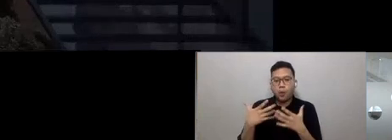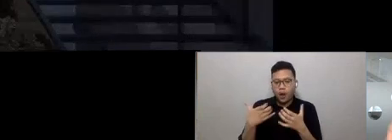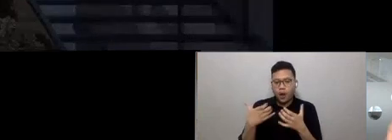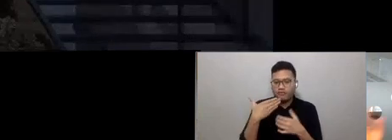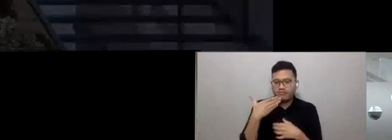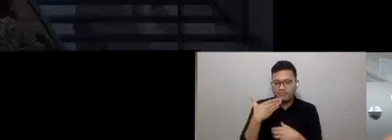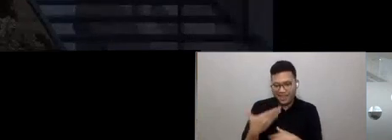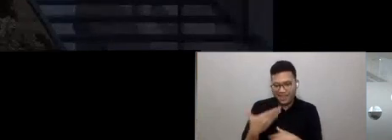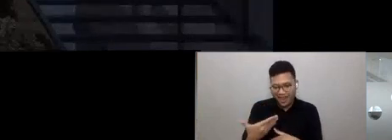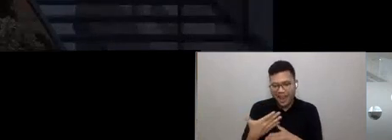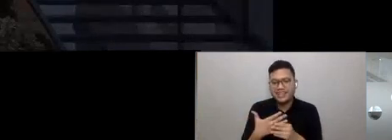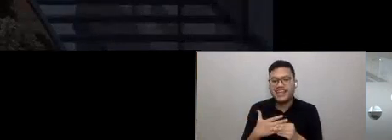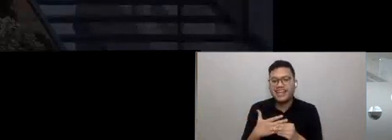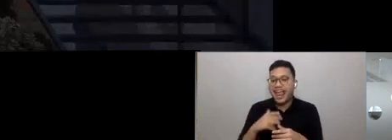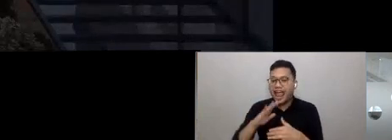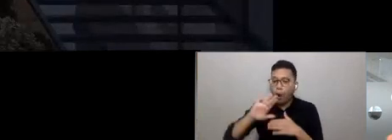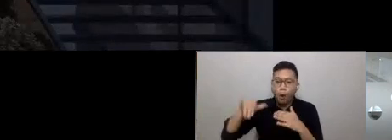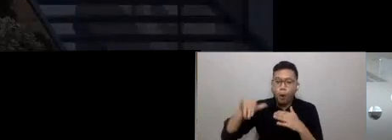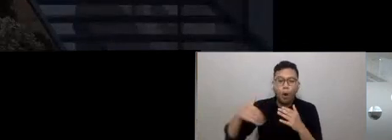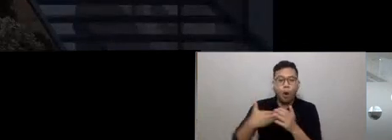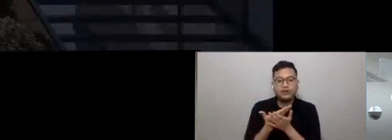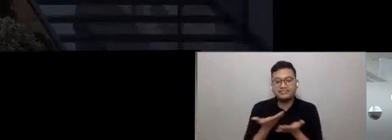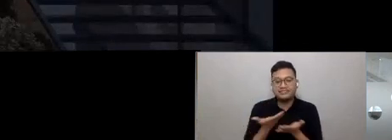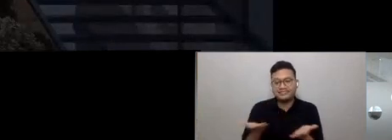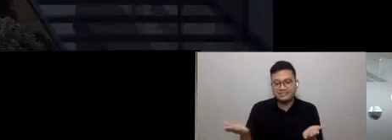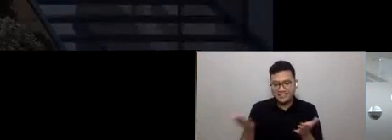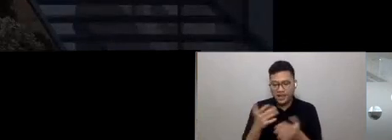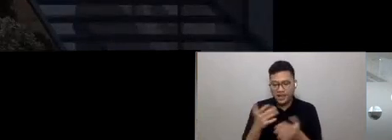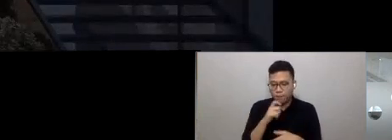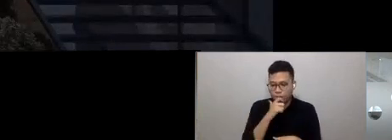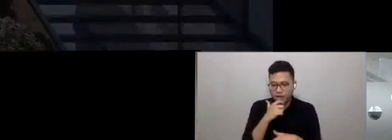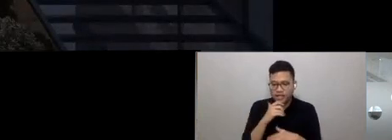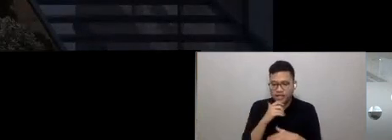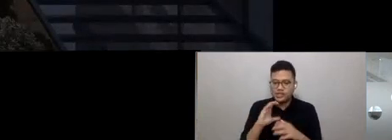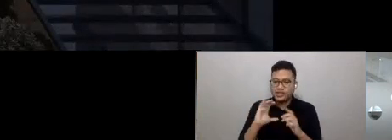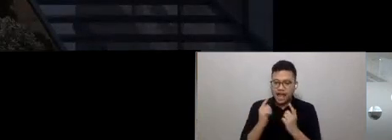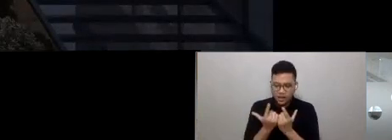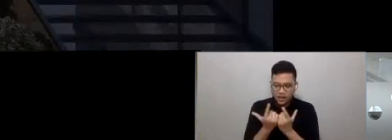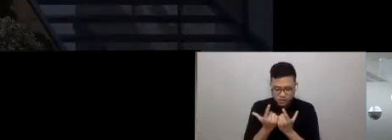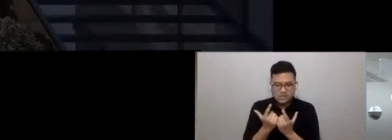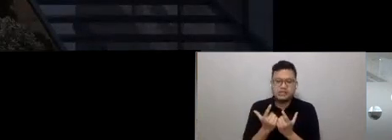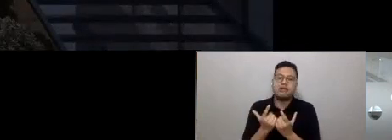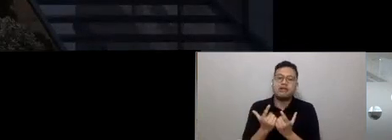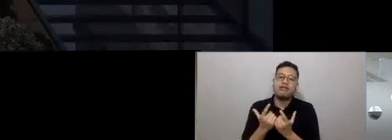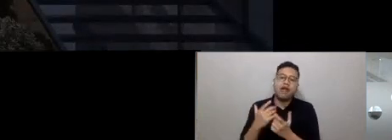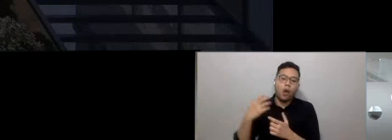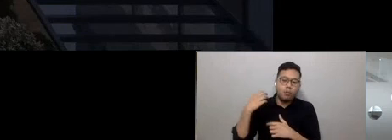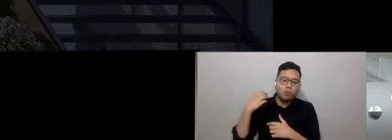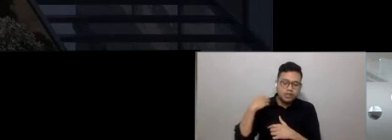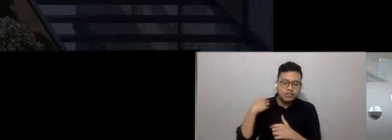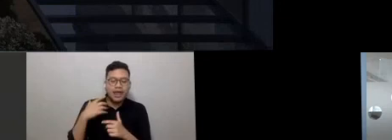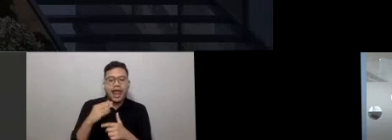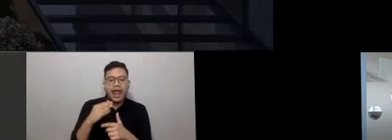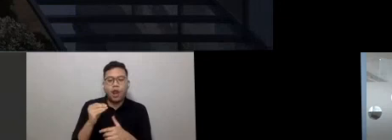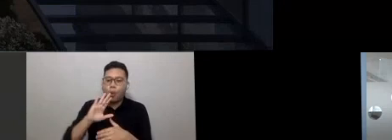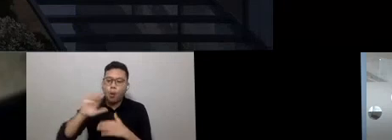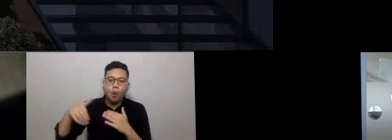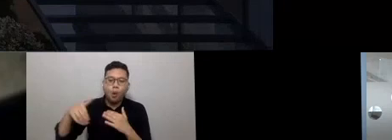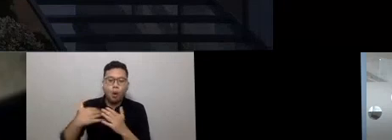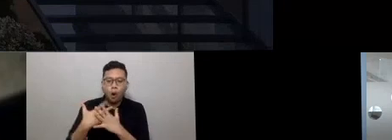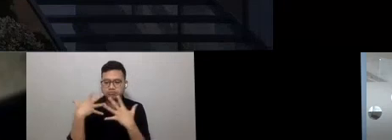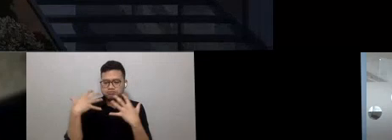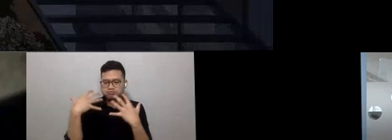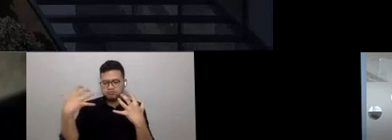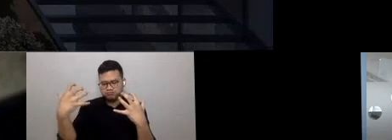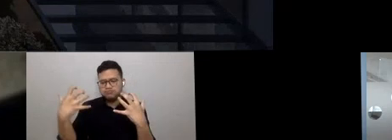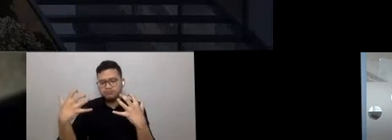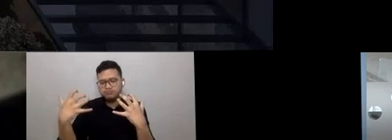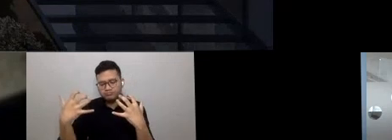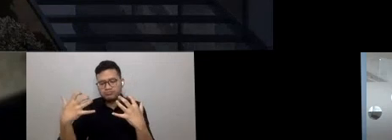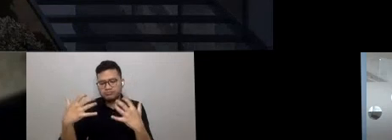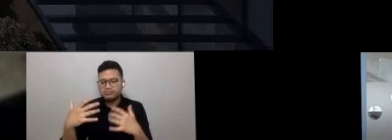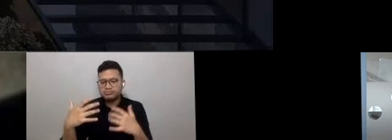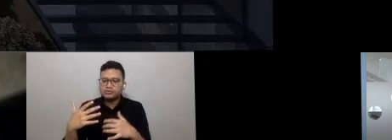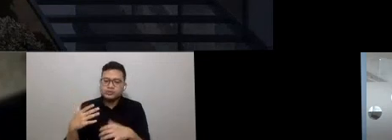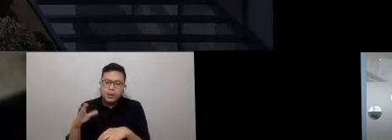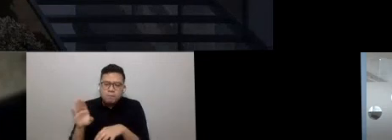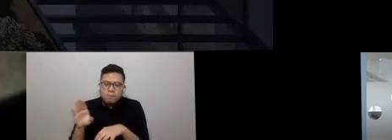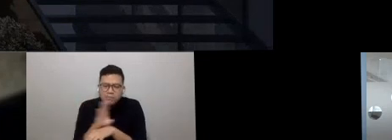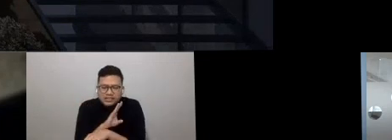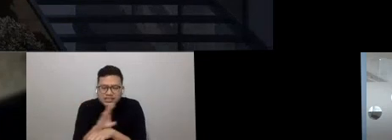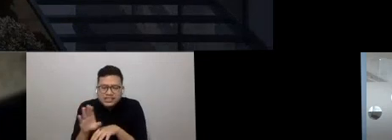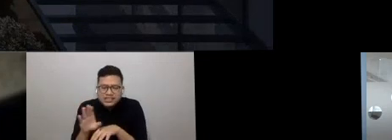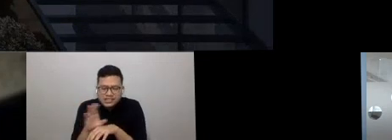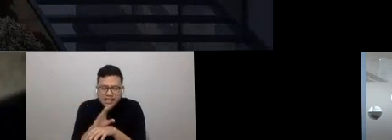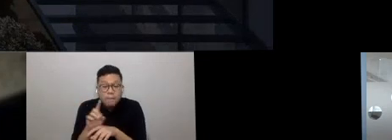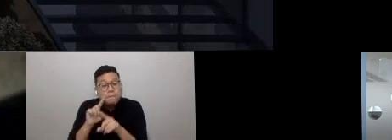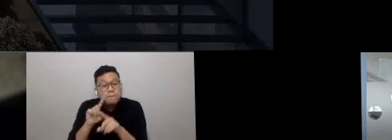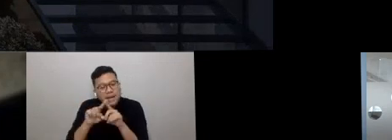everybody here, the British Council, the British High Commission, and to all of you who have taken time from your busy schedules to